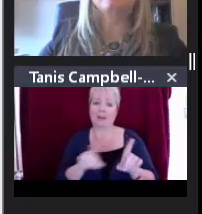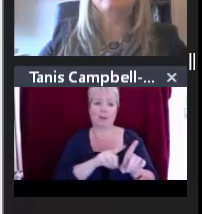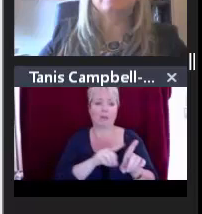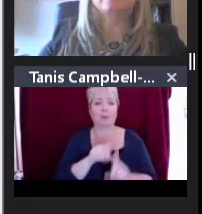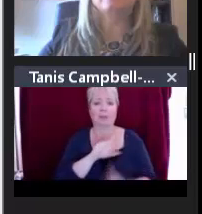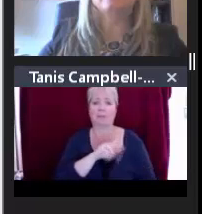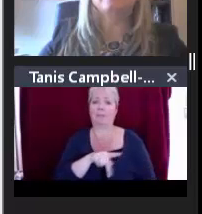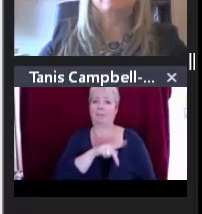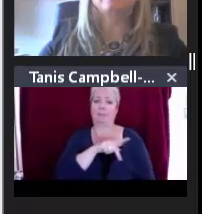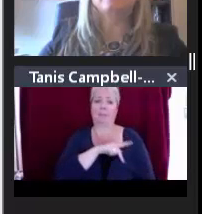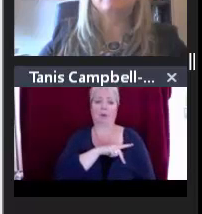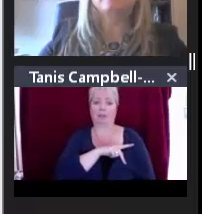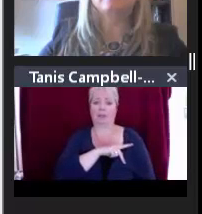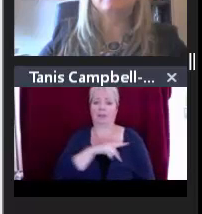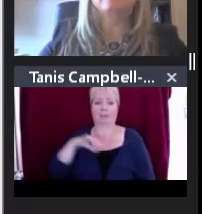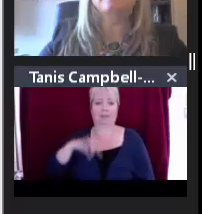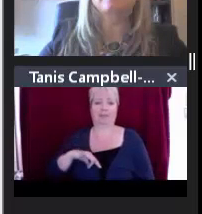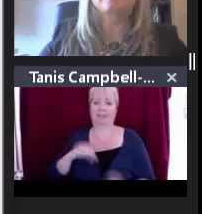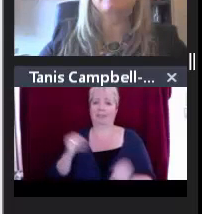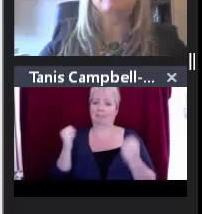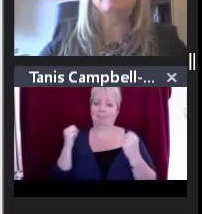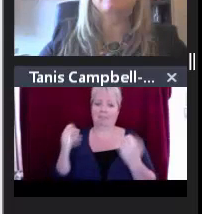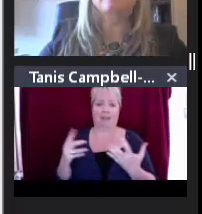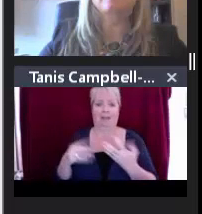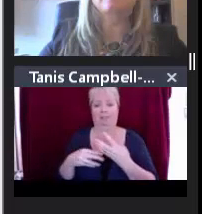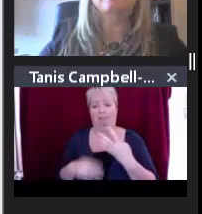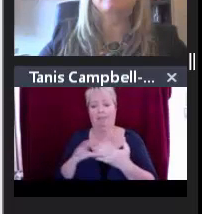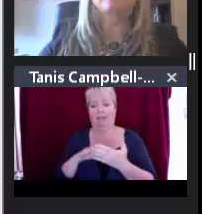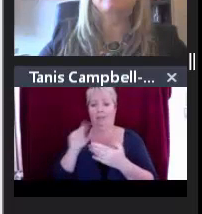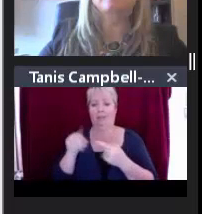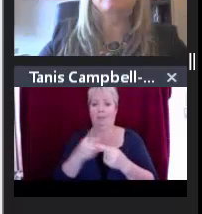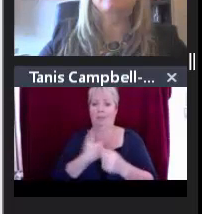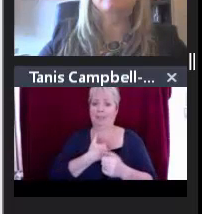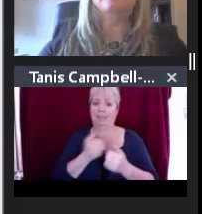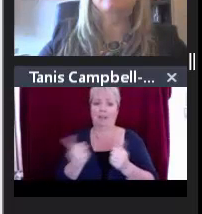definitely learned a lot about myself, and